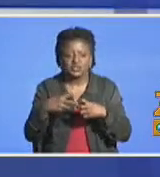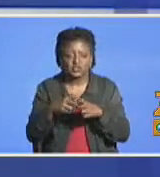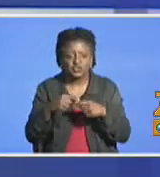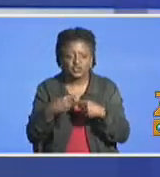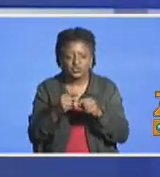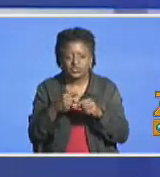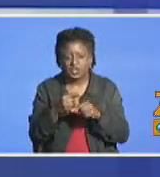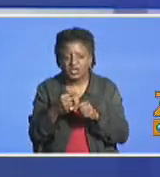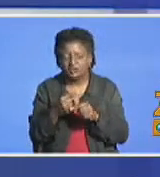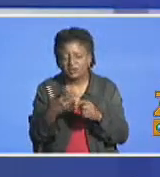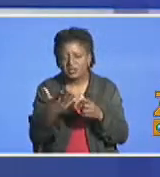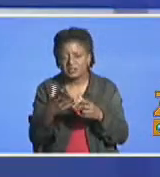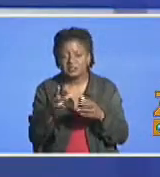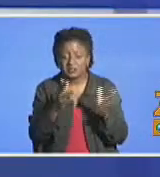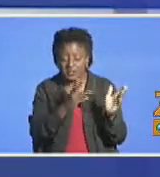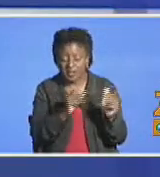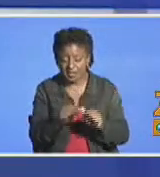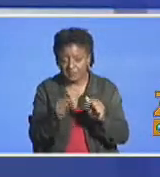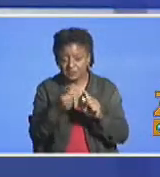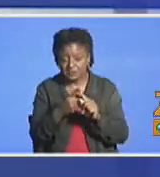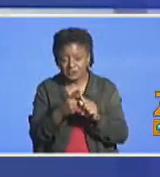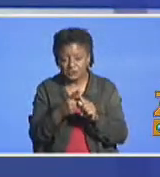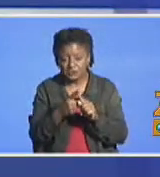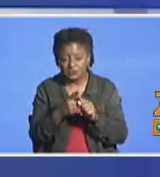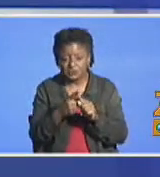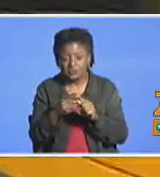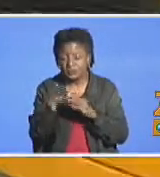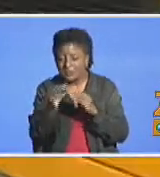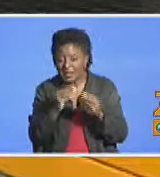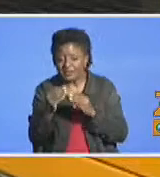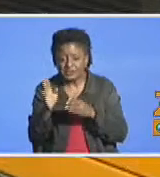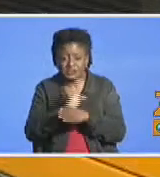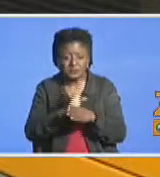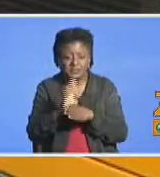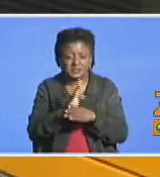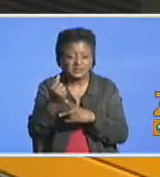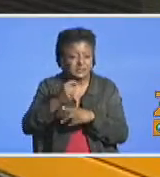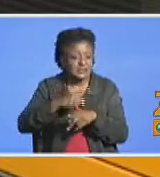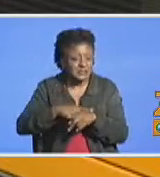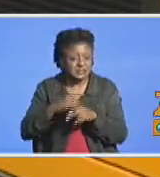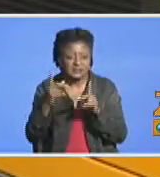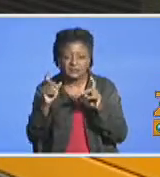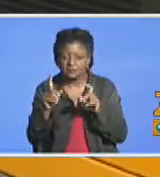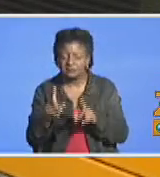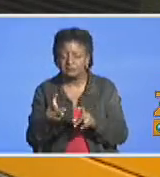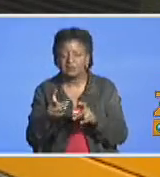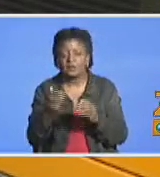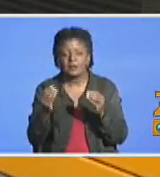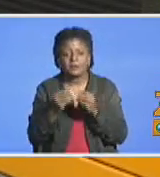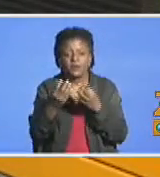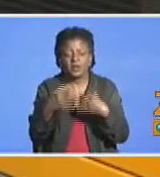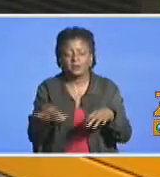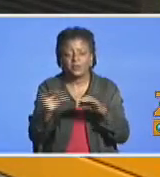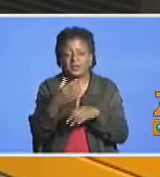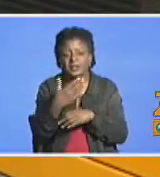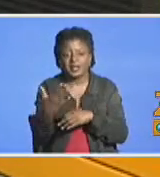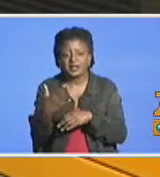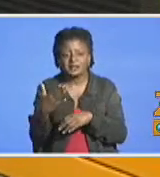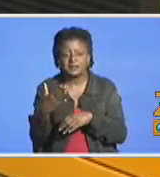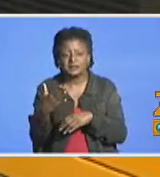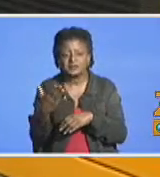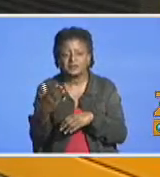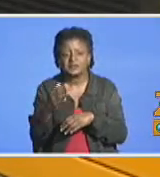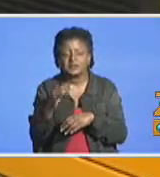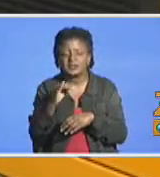season this year? Amajal Knowles found out. One of the more important items on that hurricane preparedness list is that most